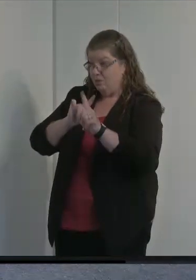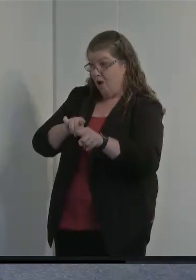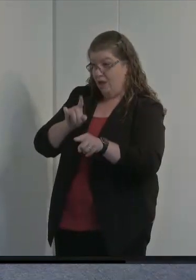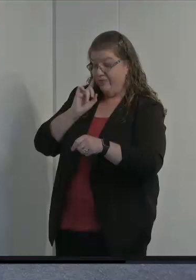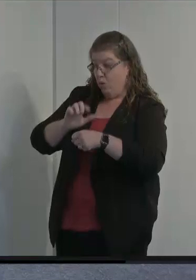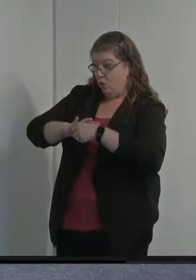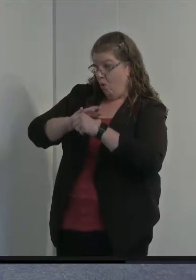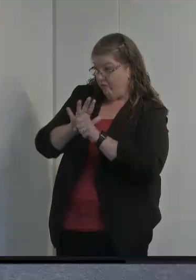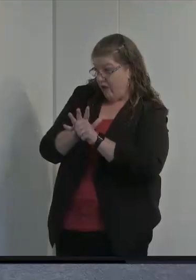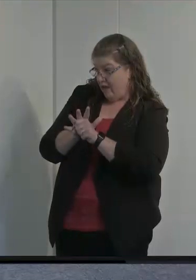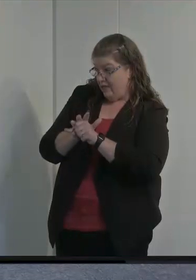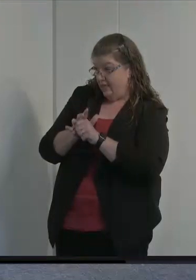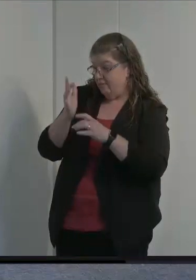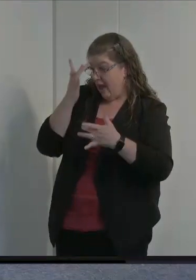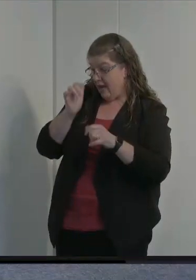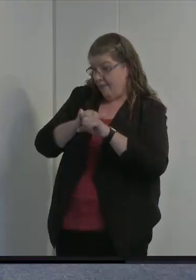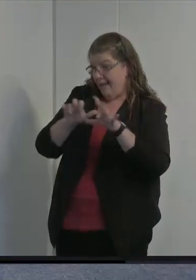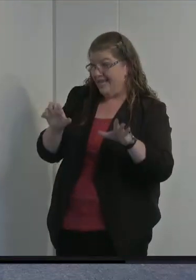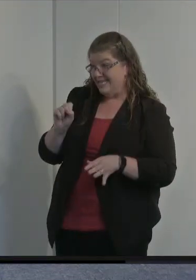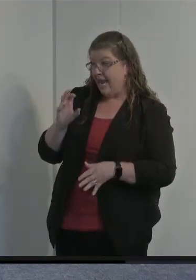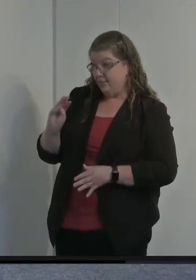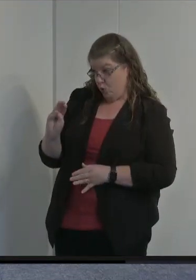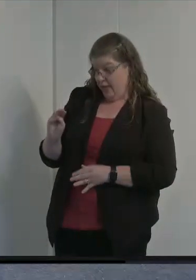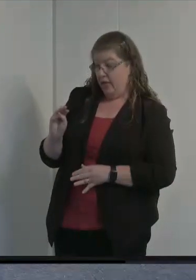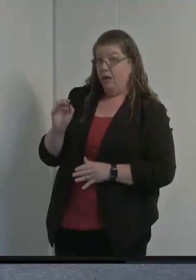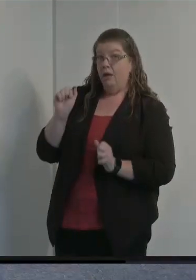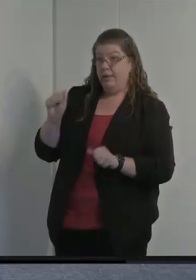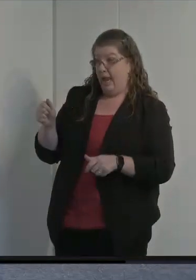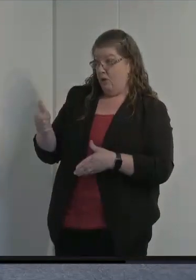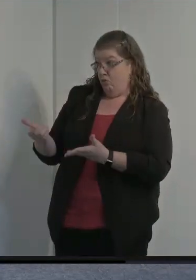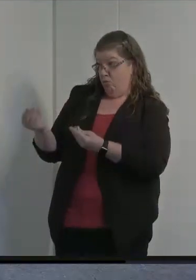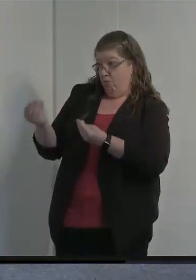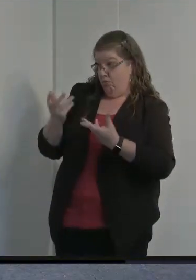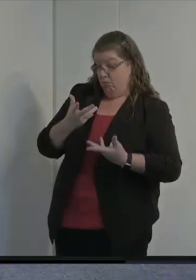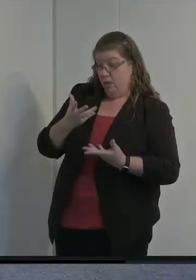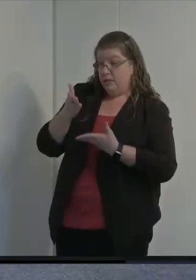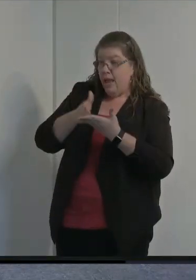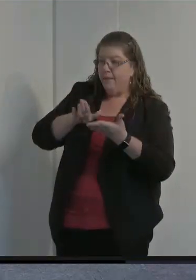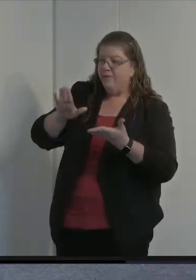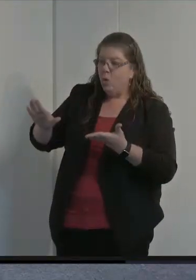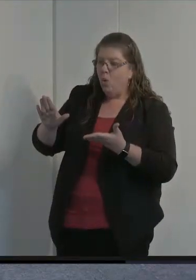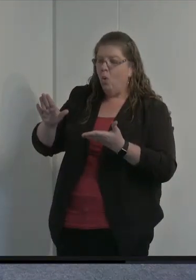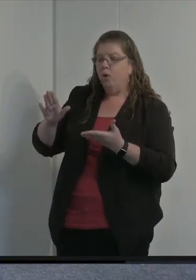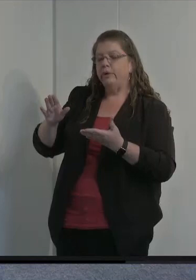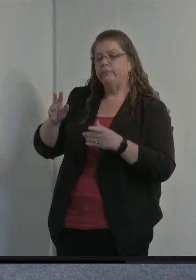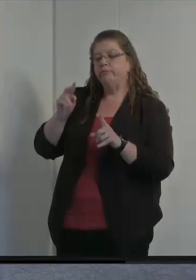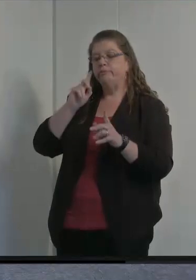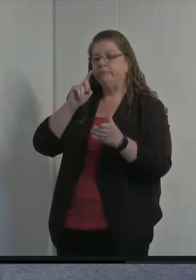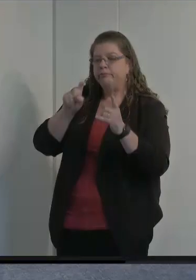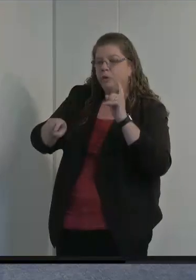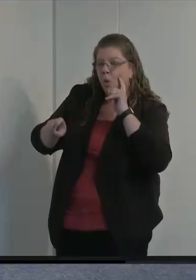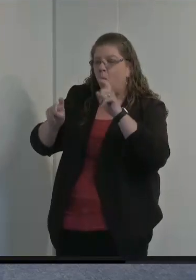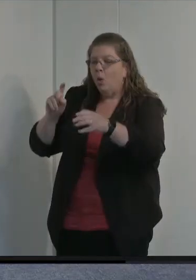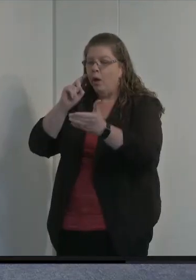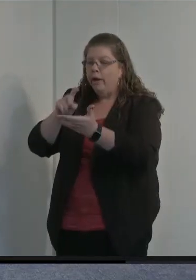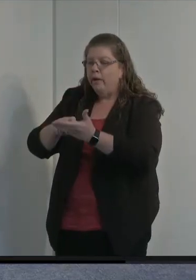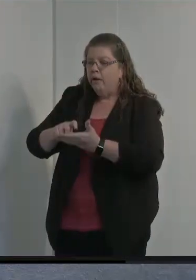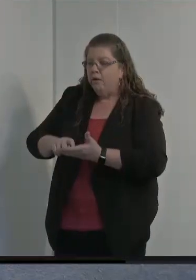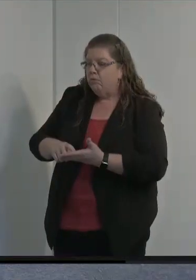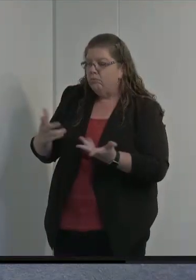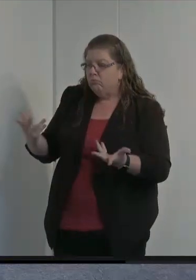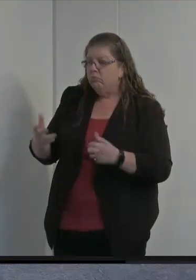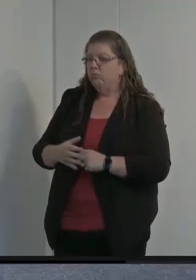the COVID-19 pandemic in Santa Maria. Can you help share some of your observations and experiences in that